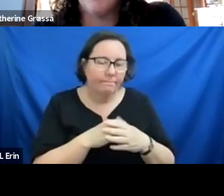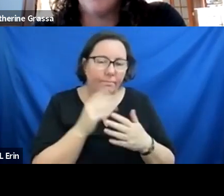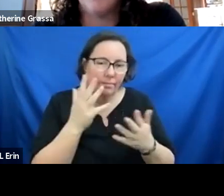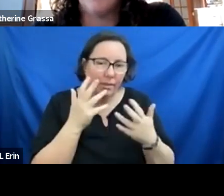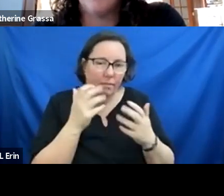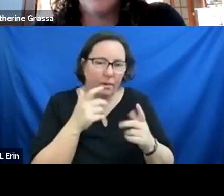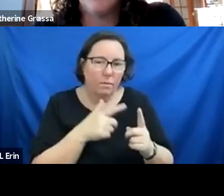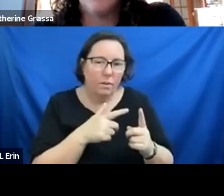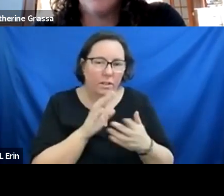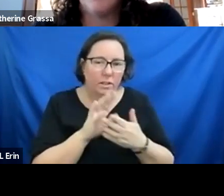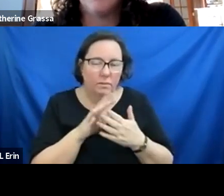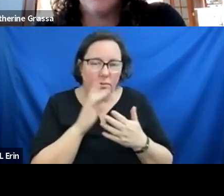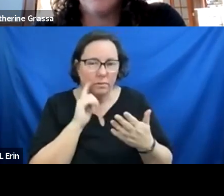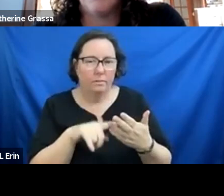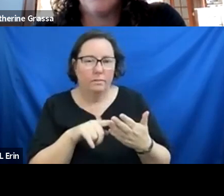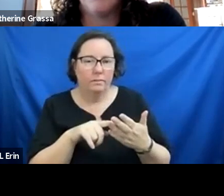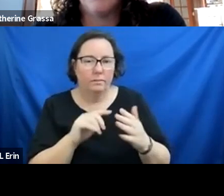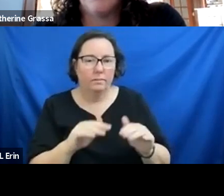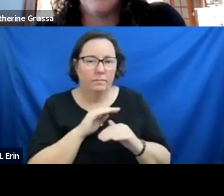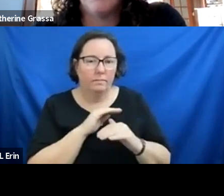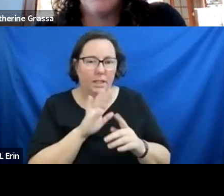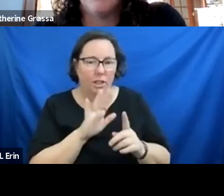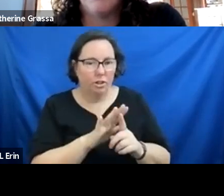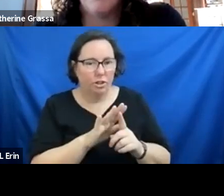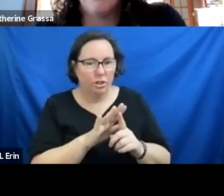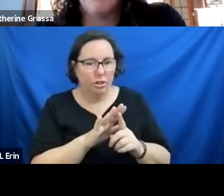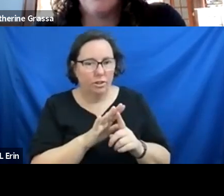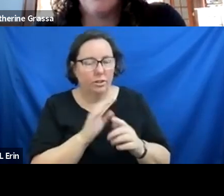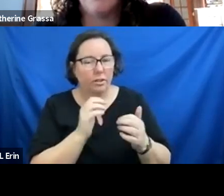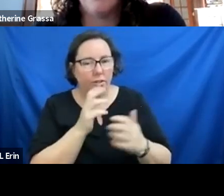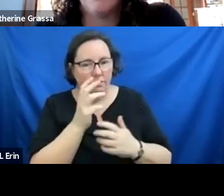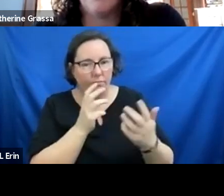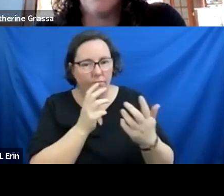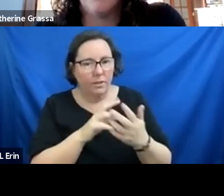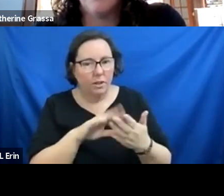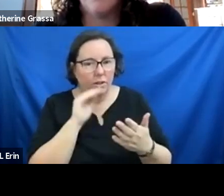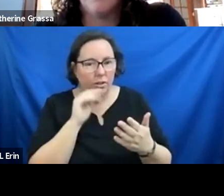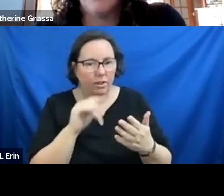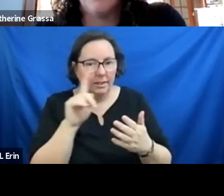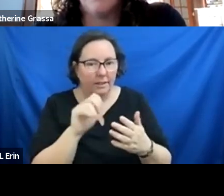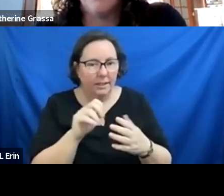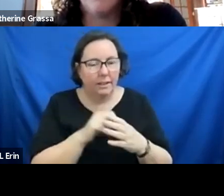want schools to be able to meet her with her learning styles.